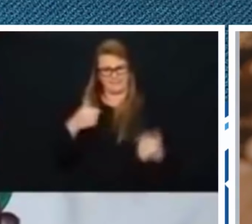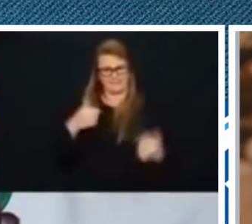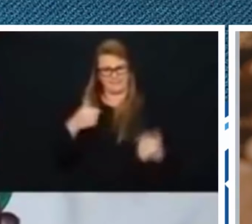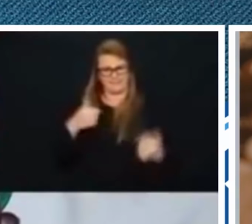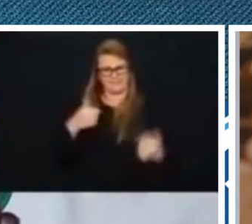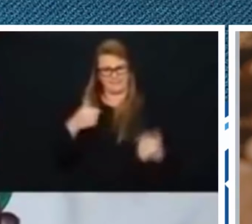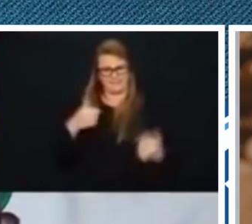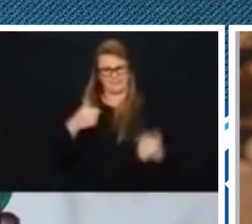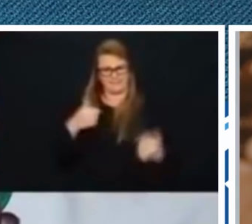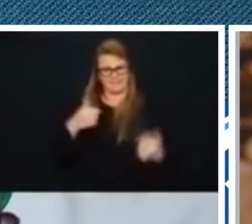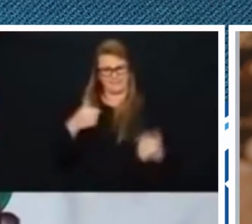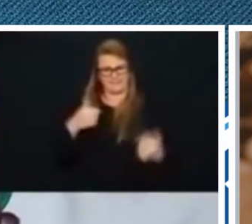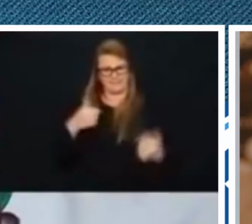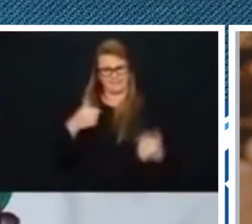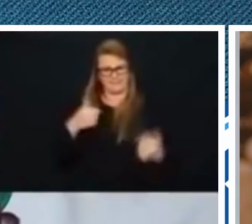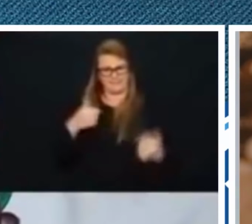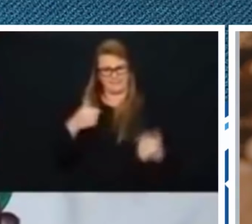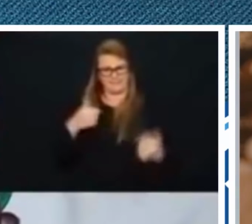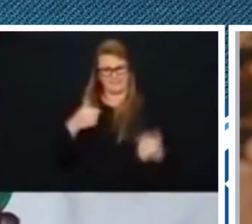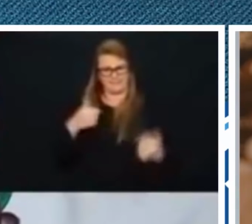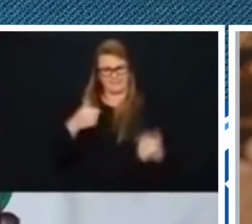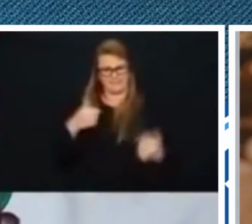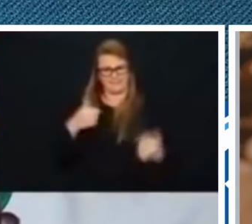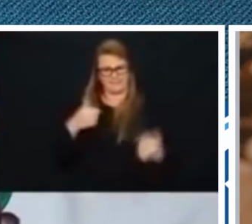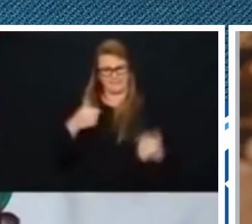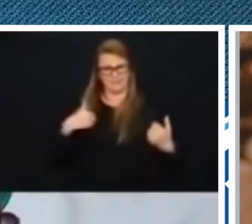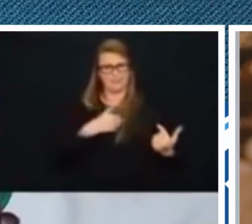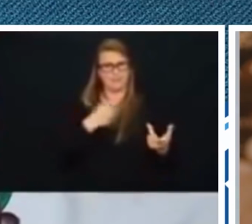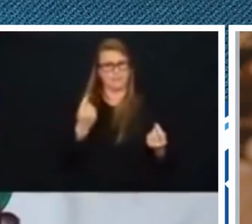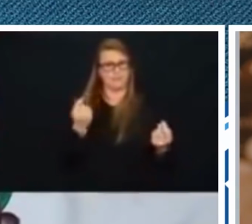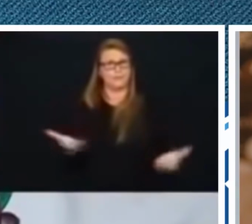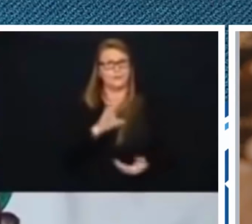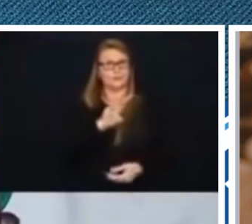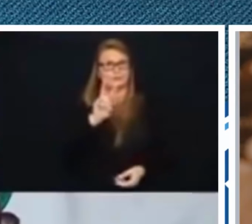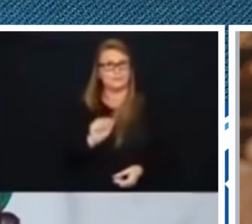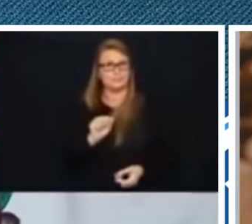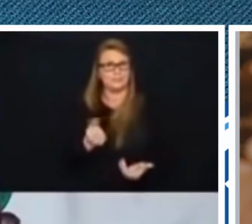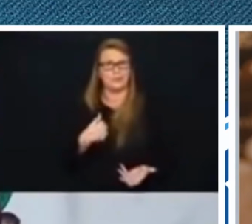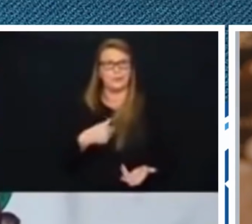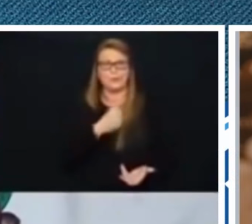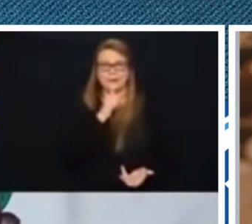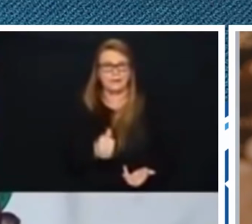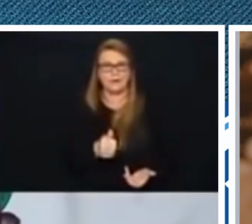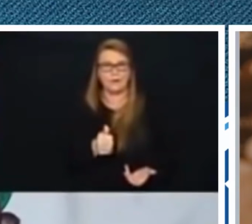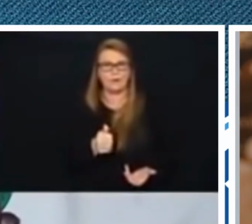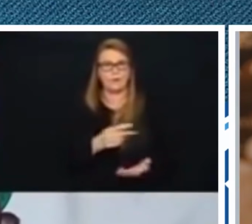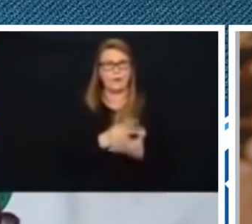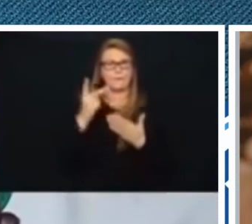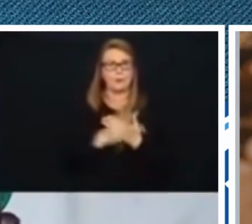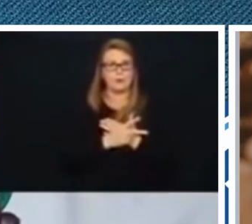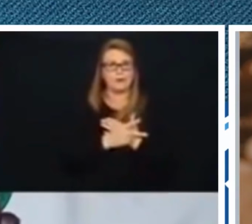because obviously some of the stuff is going to help West Virginians. We do not absolutely promote programs